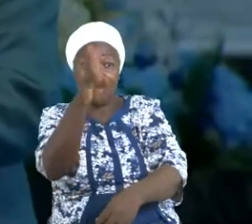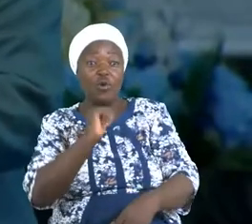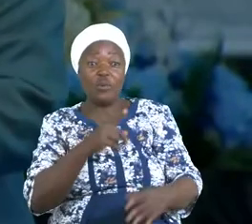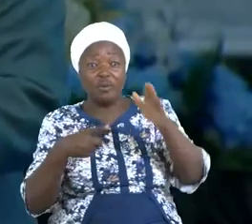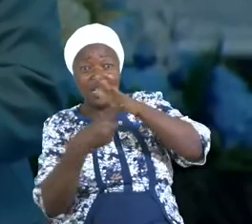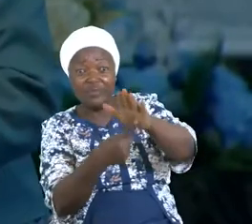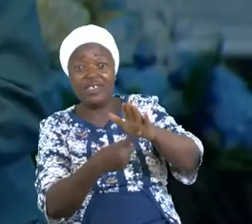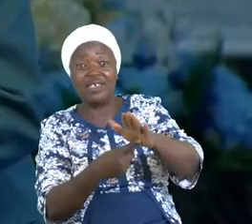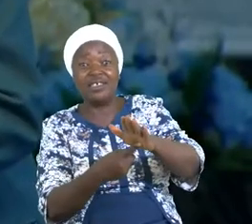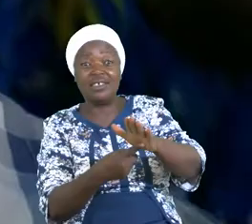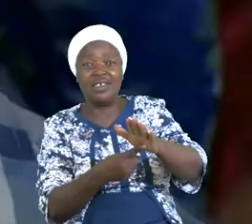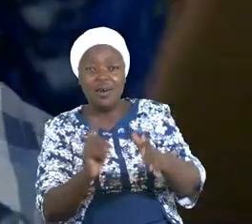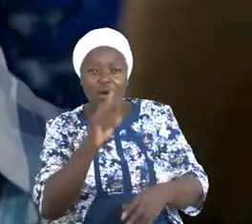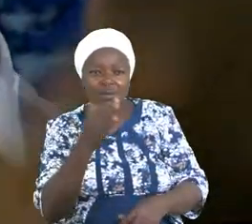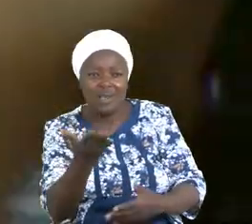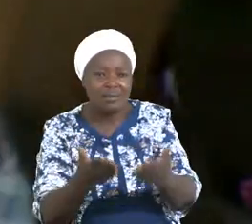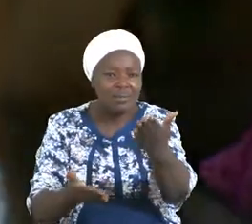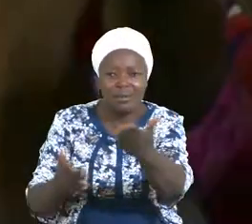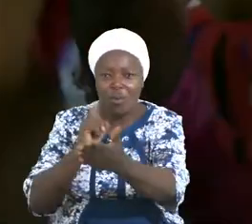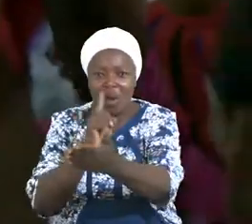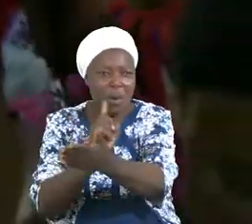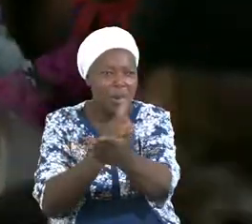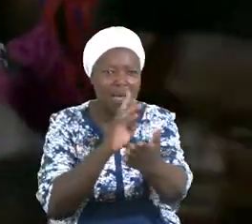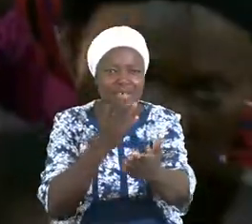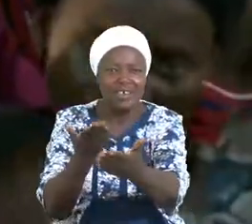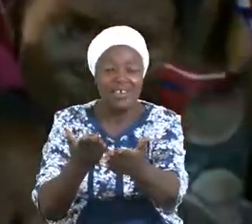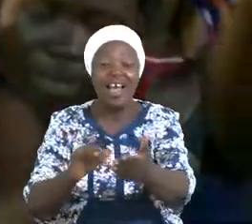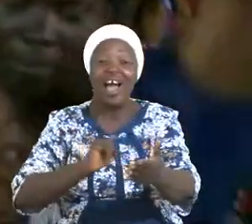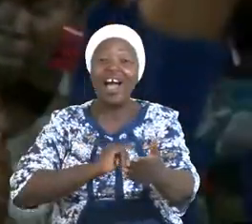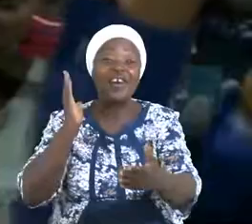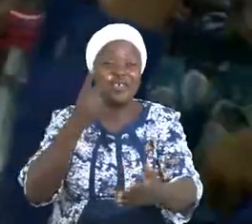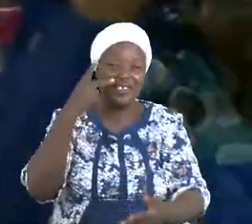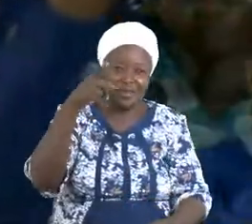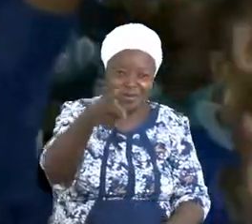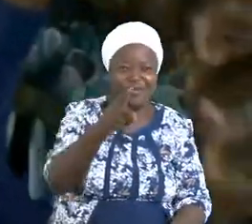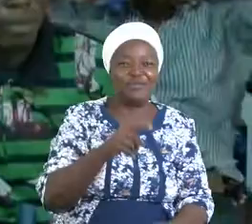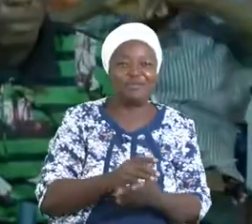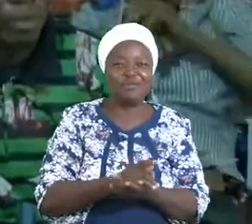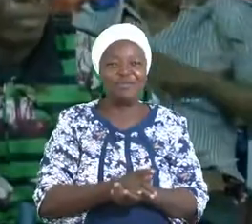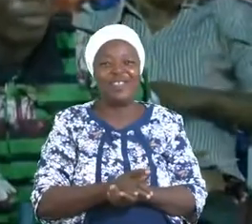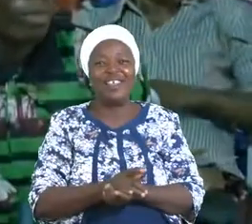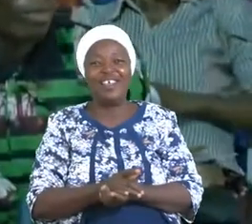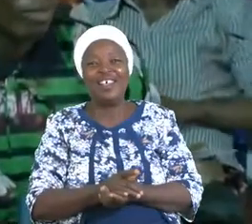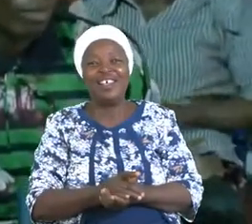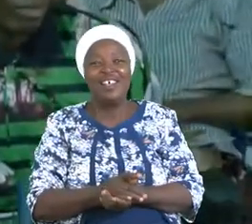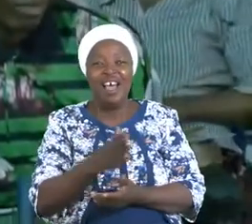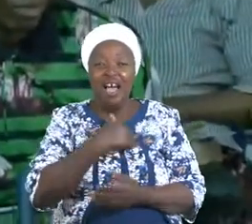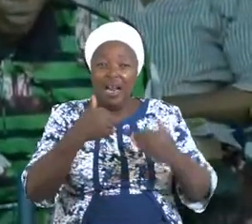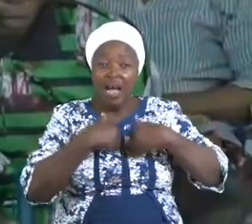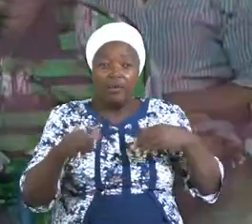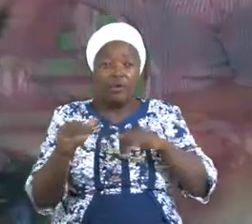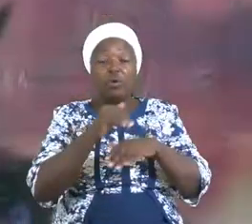manifested, where are you there? I will see you. And having done